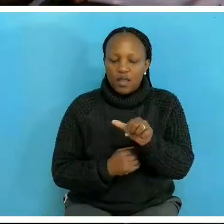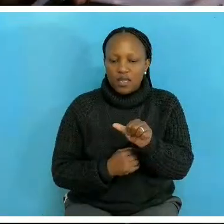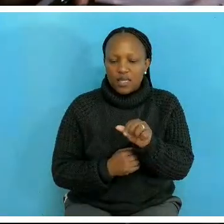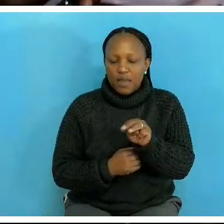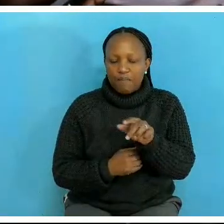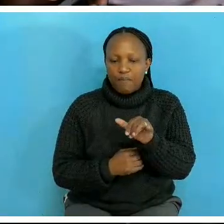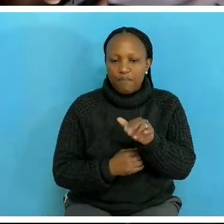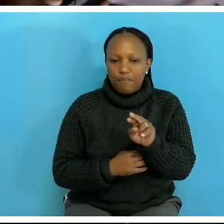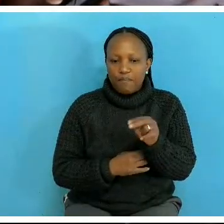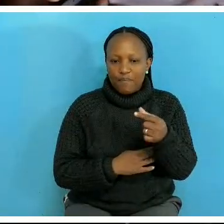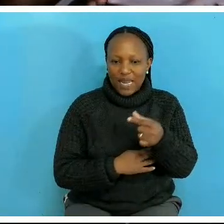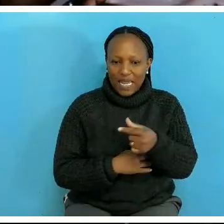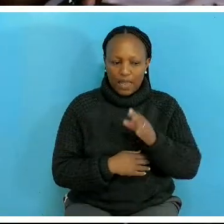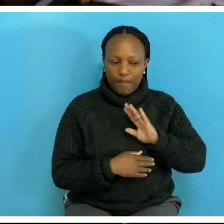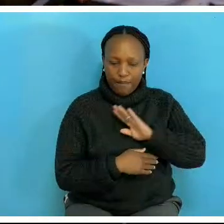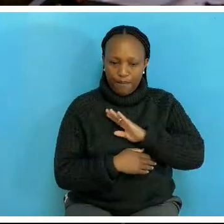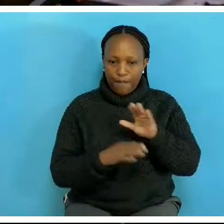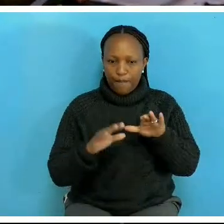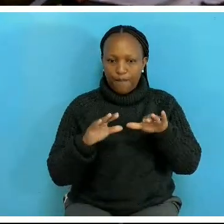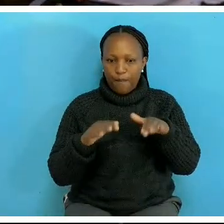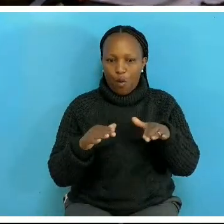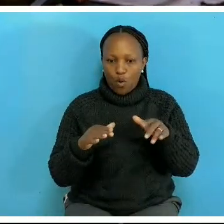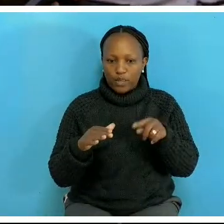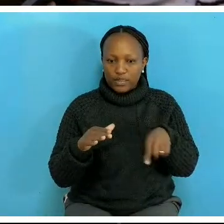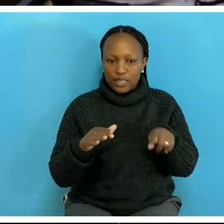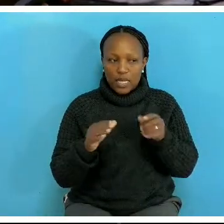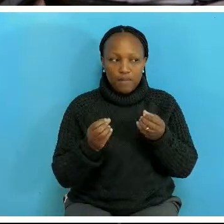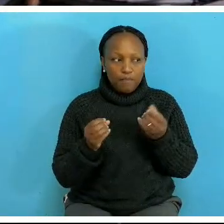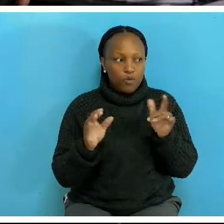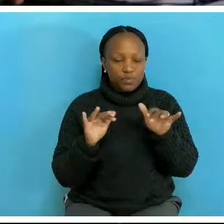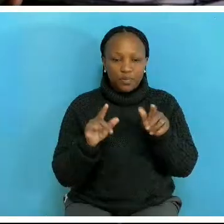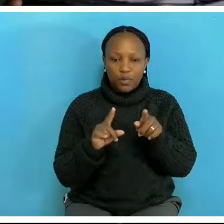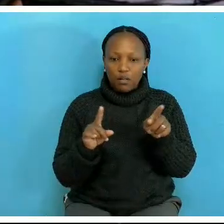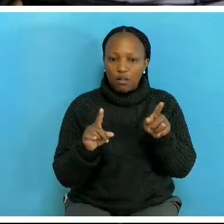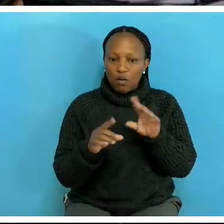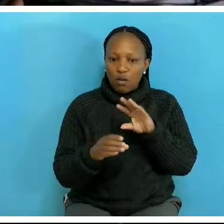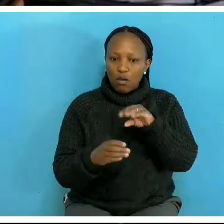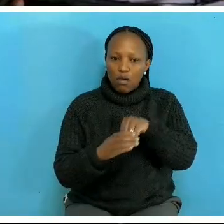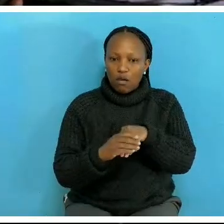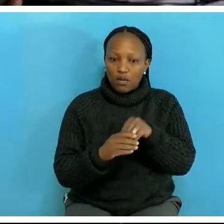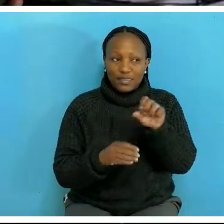of the people that are running these shows are not South Africans.